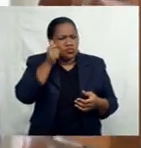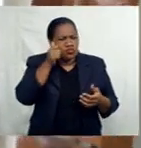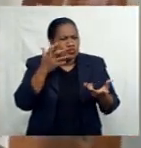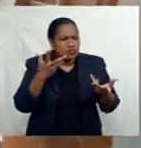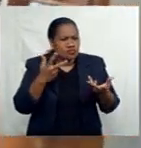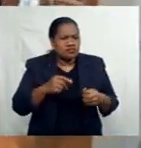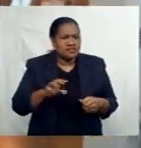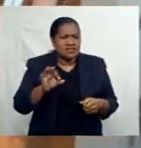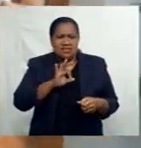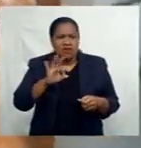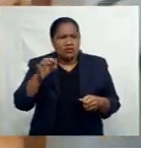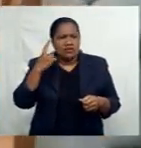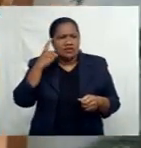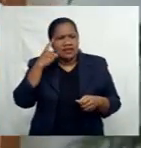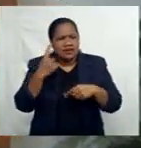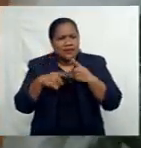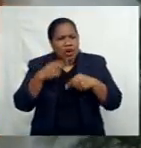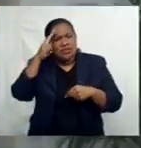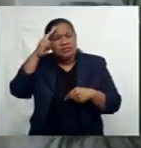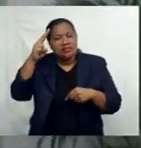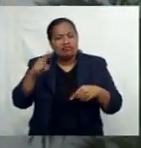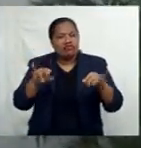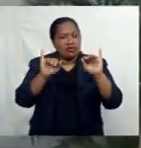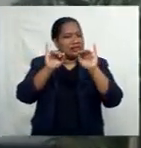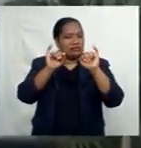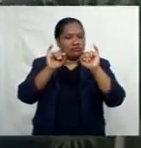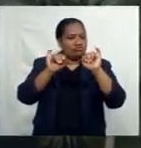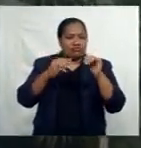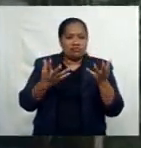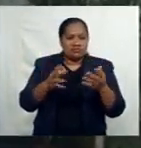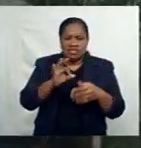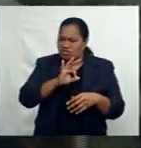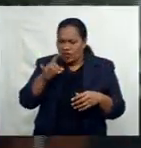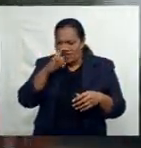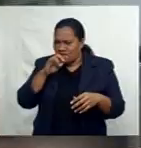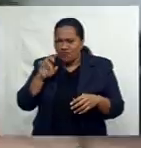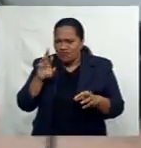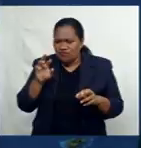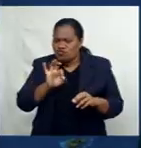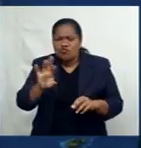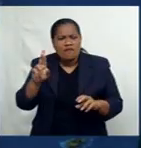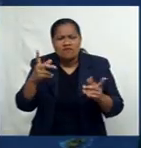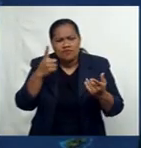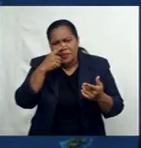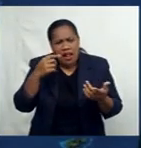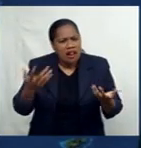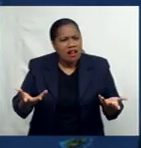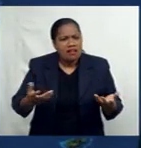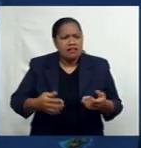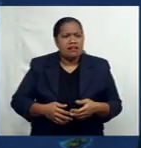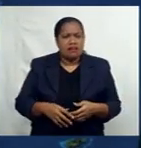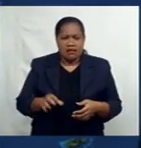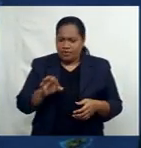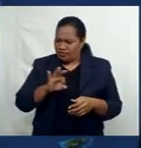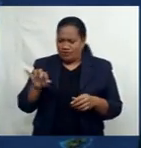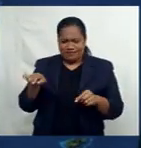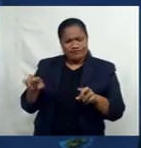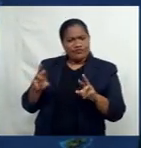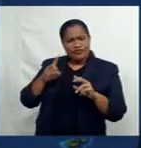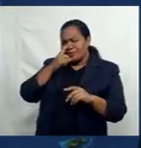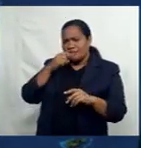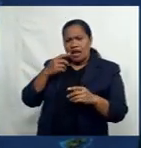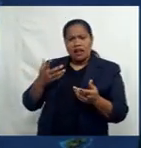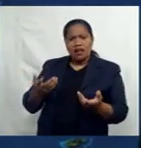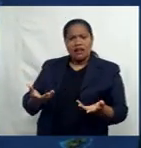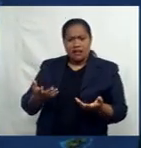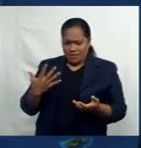It doesn't think about national issues. It's not for the people. And I think a party that is not for the people, having this